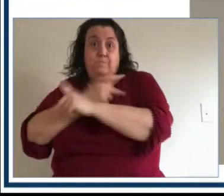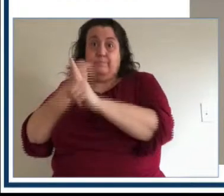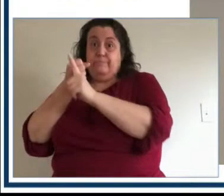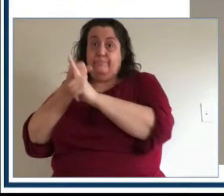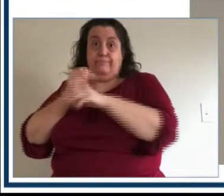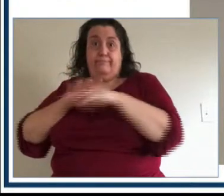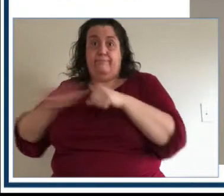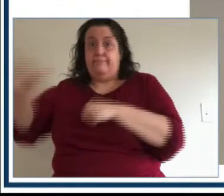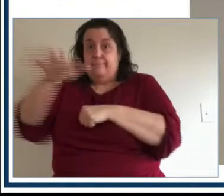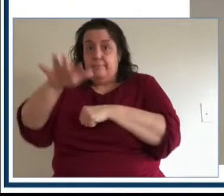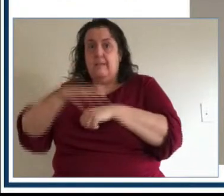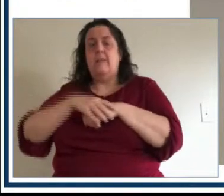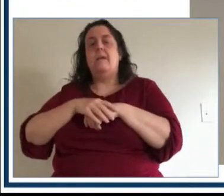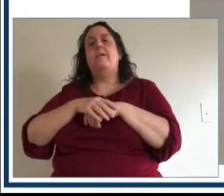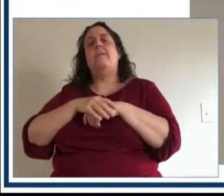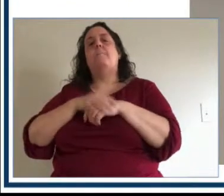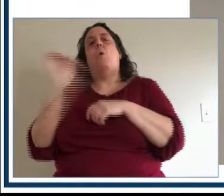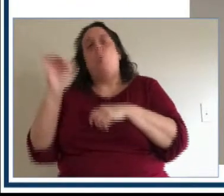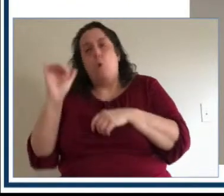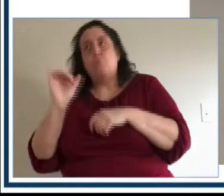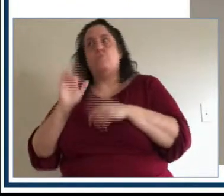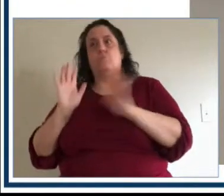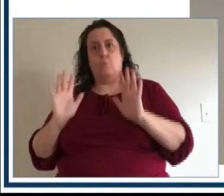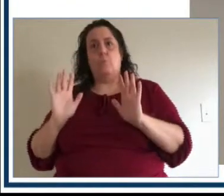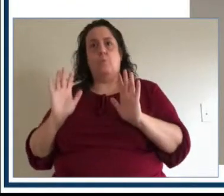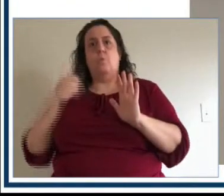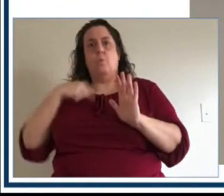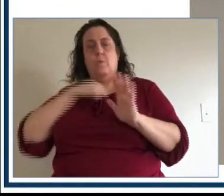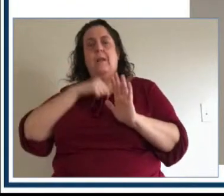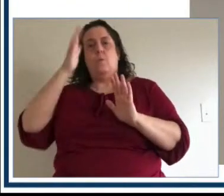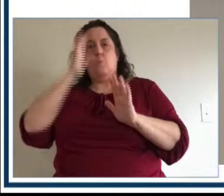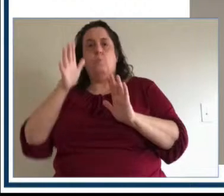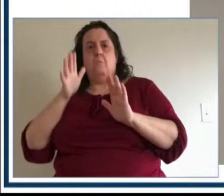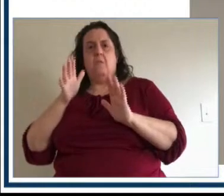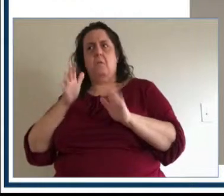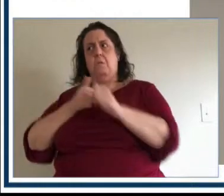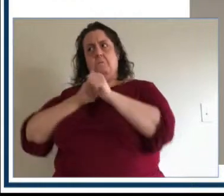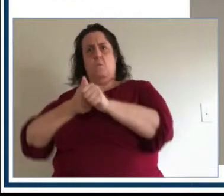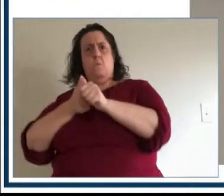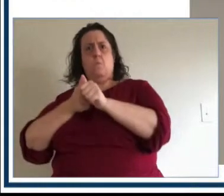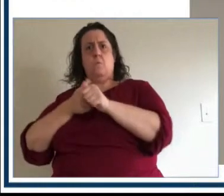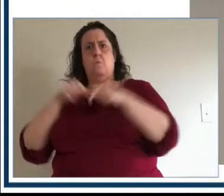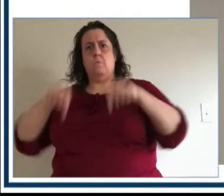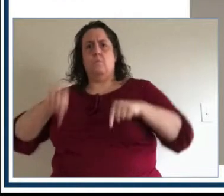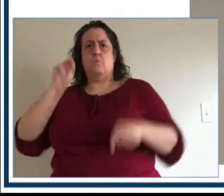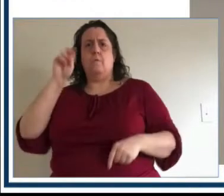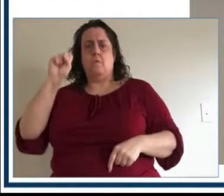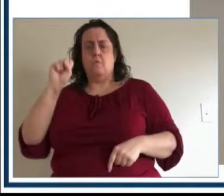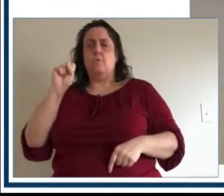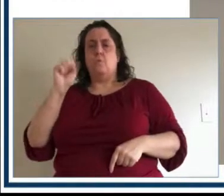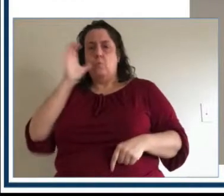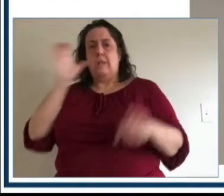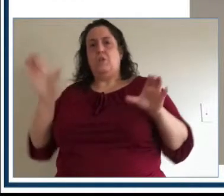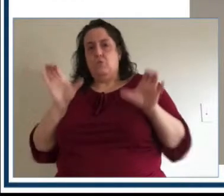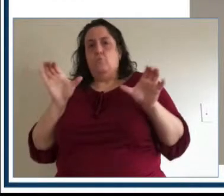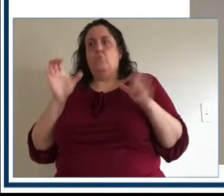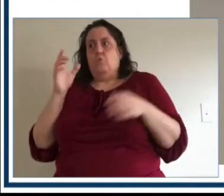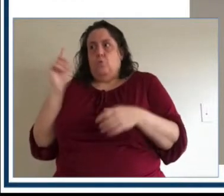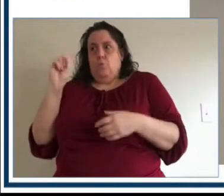I'm confident that yet again we will respond and do what's necessary to